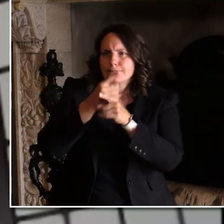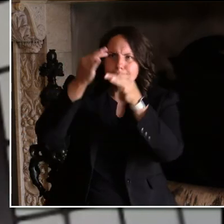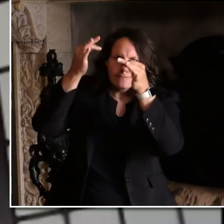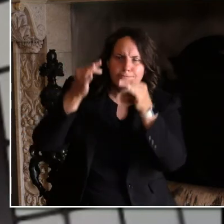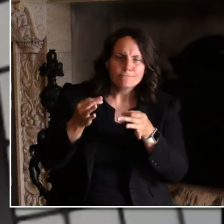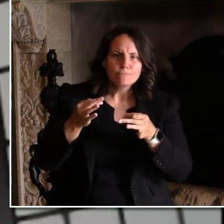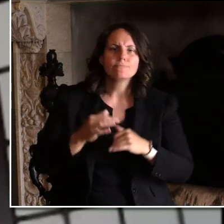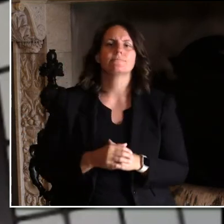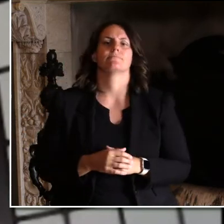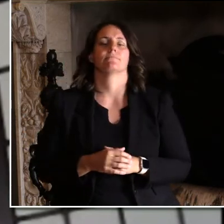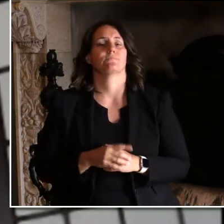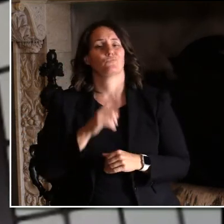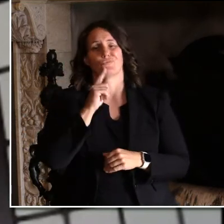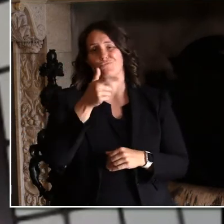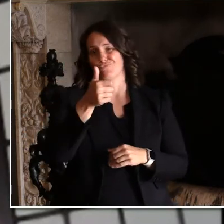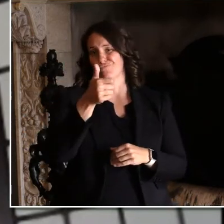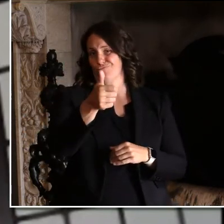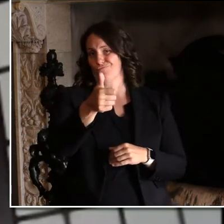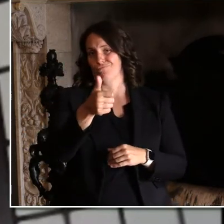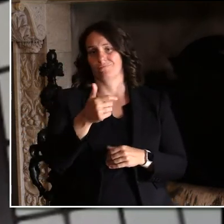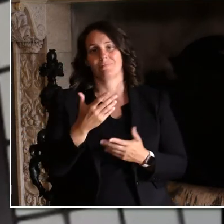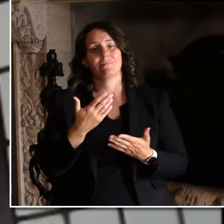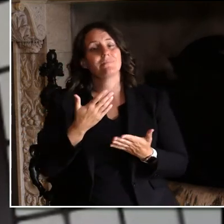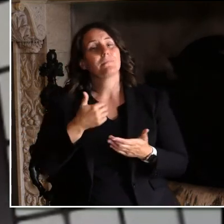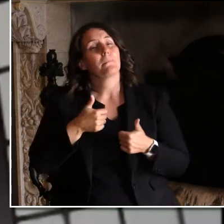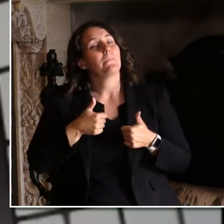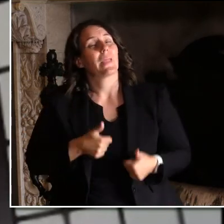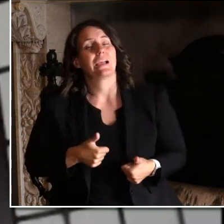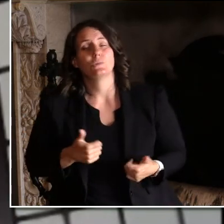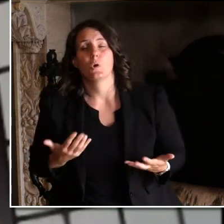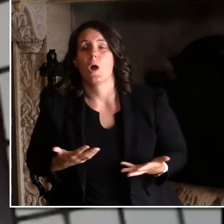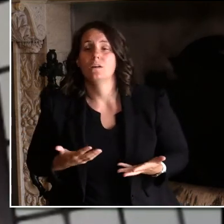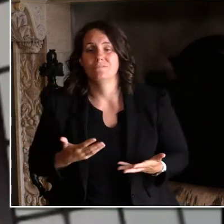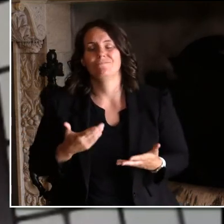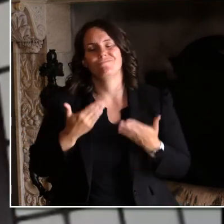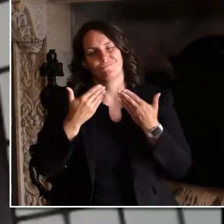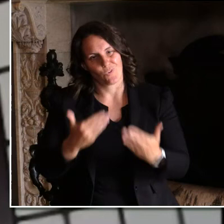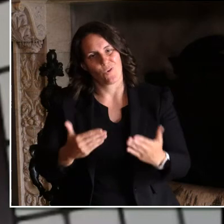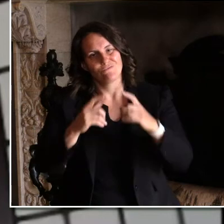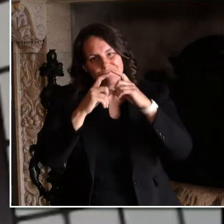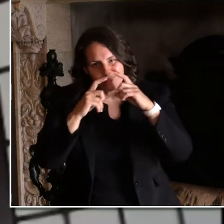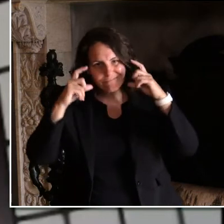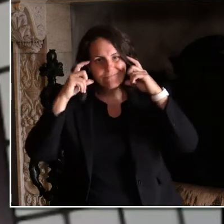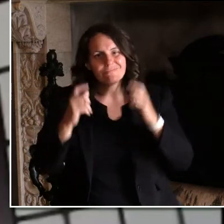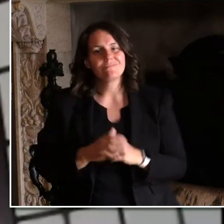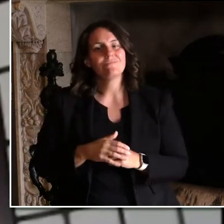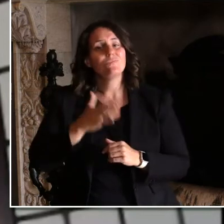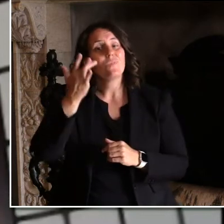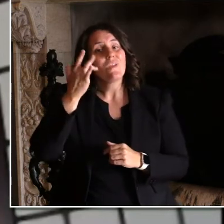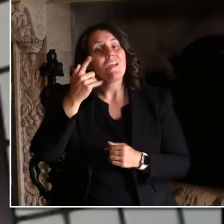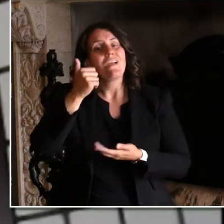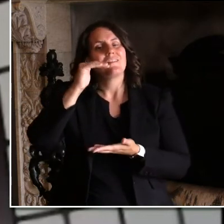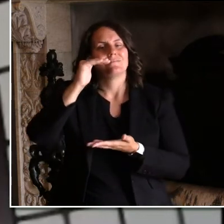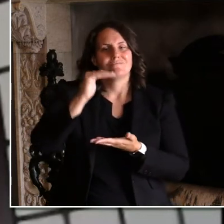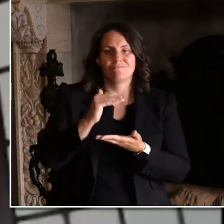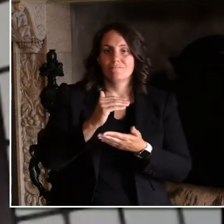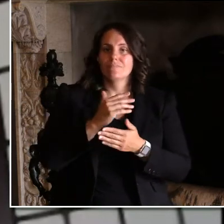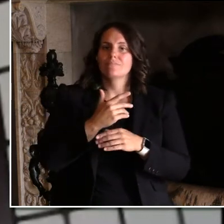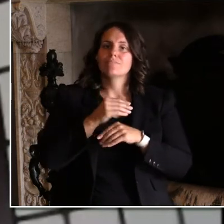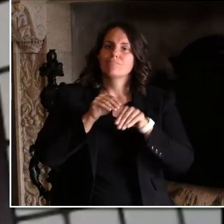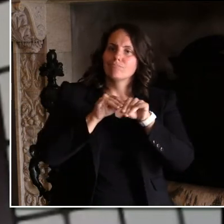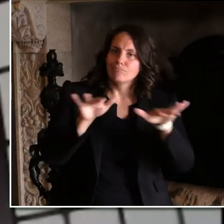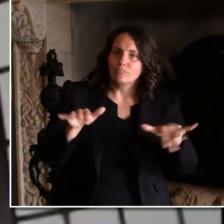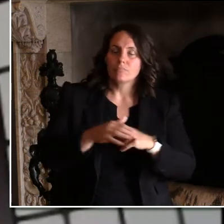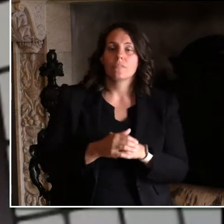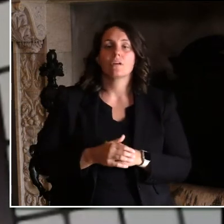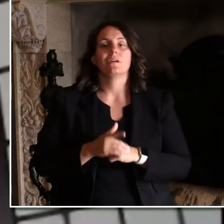want people to, make the right call in order to keep themselves and others that they come in, may come in contact with